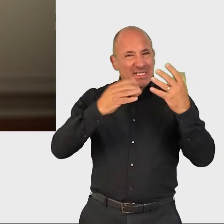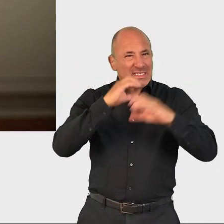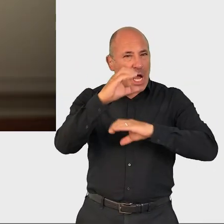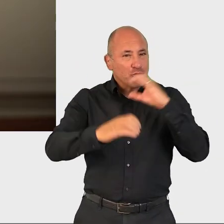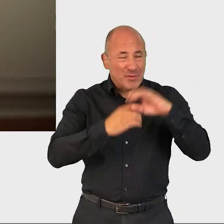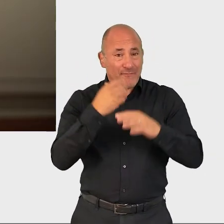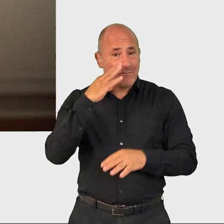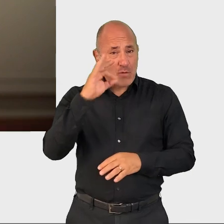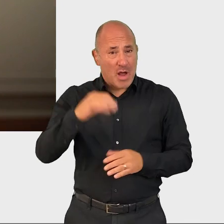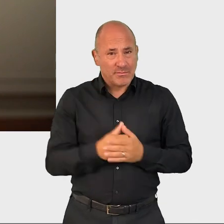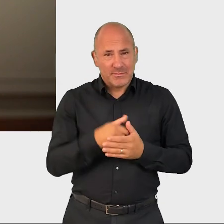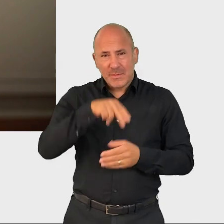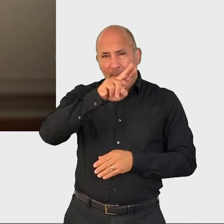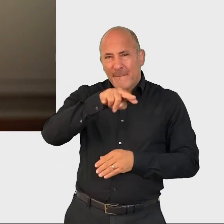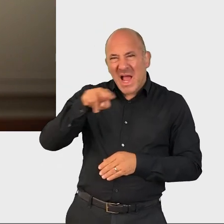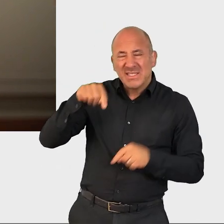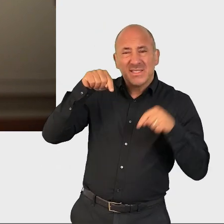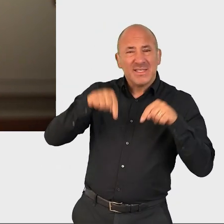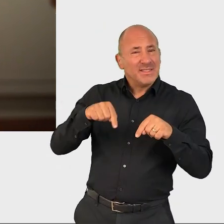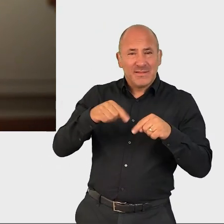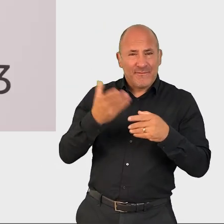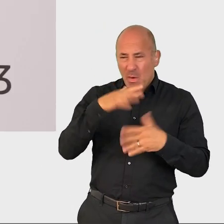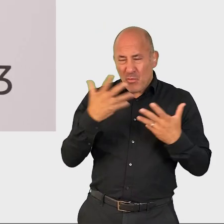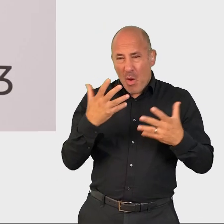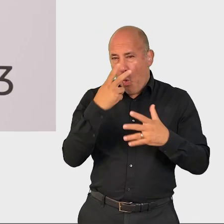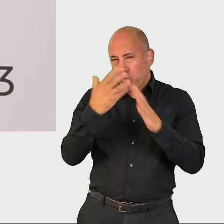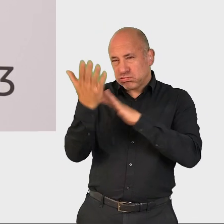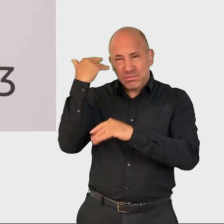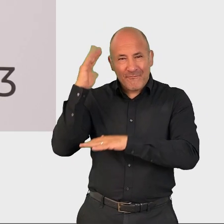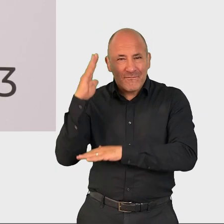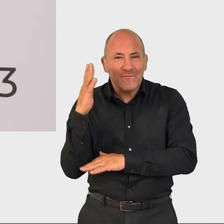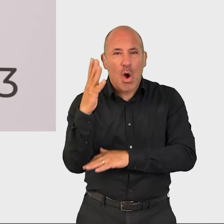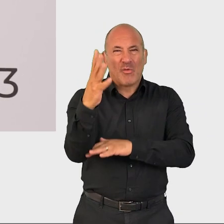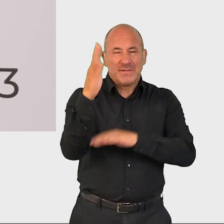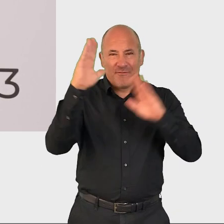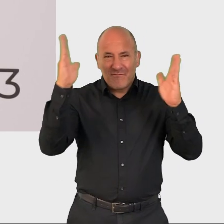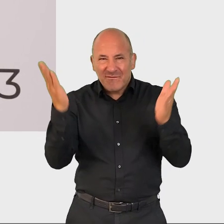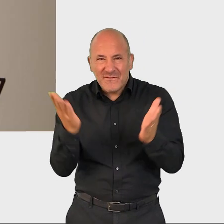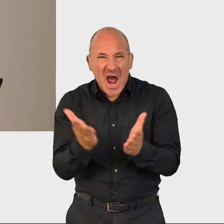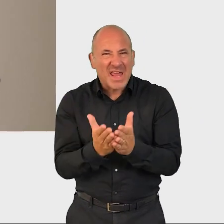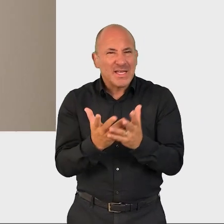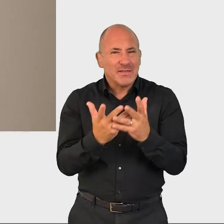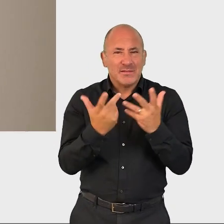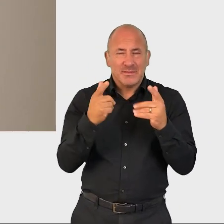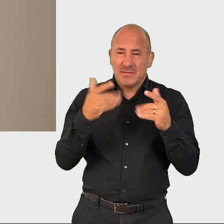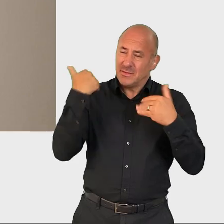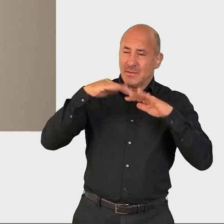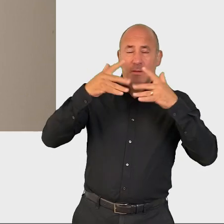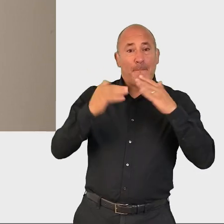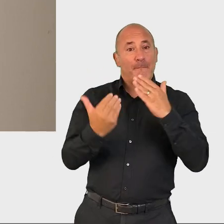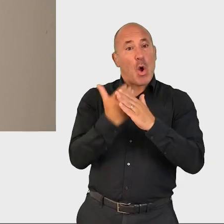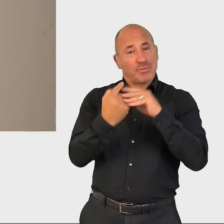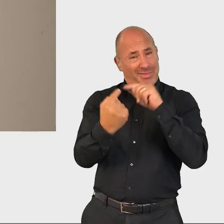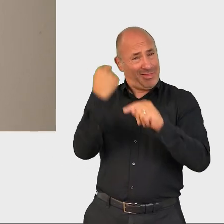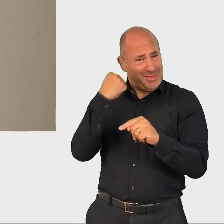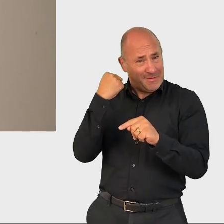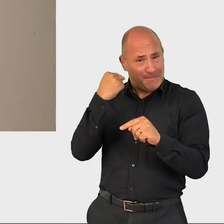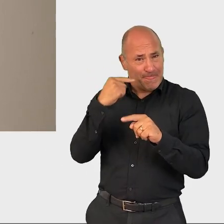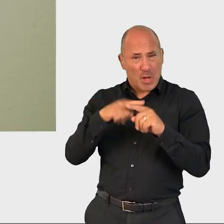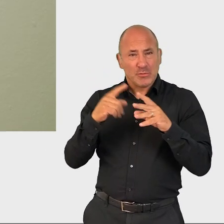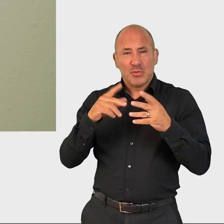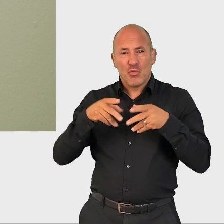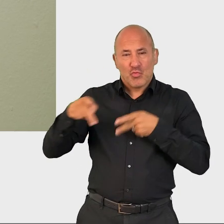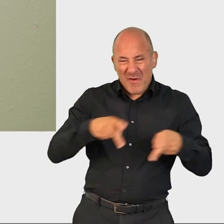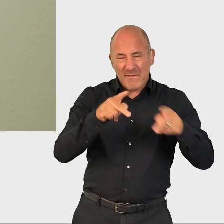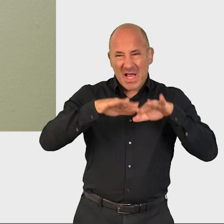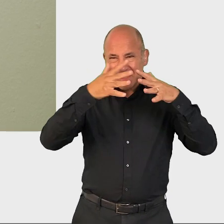The painters of Light and Soul drew inspiration from ancient forests and valleys, contemporary life in the landscape, and